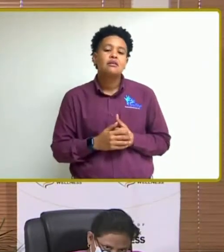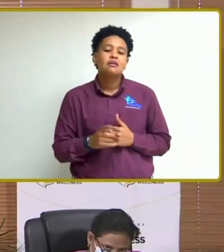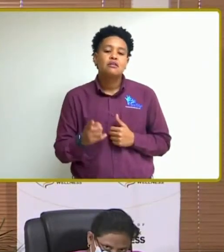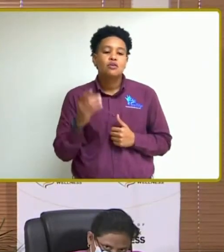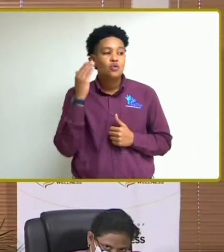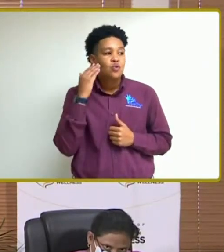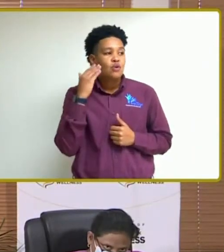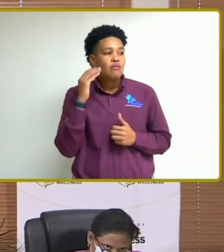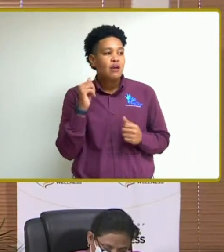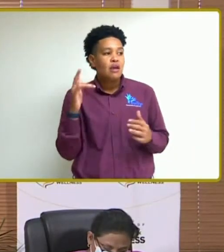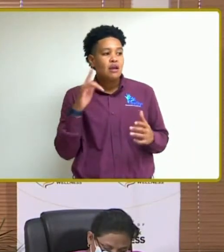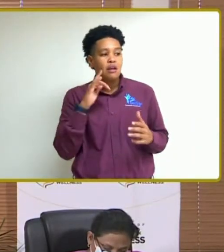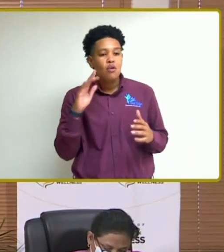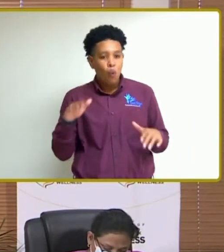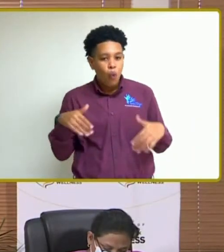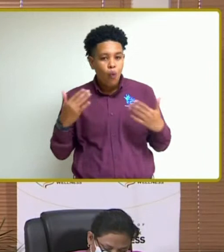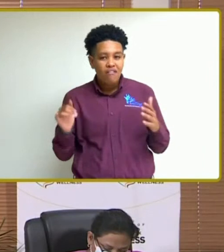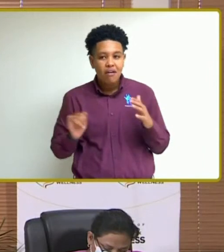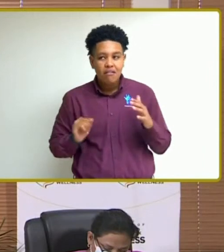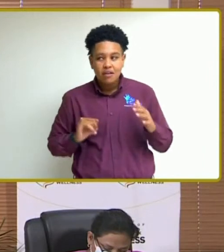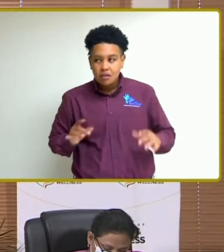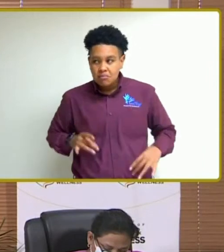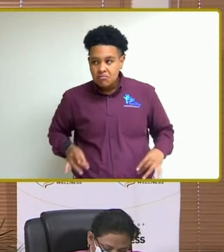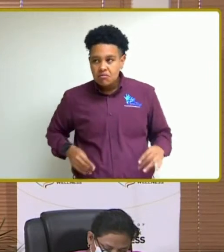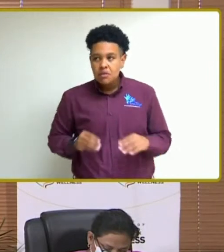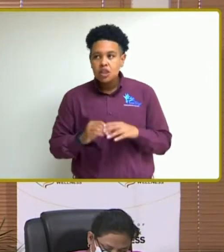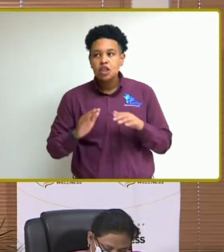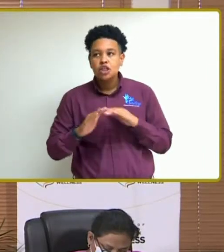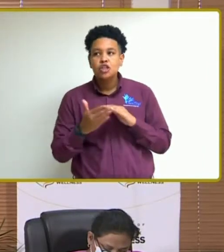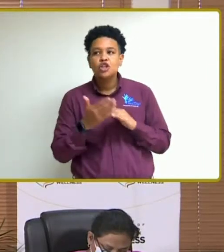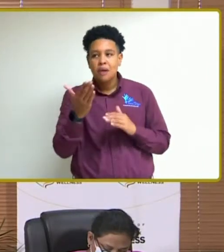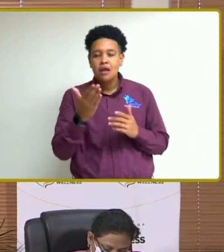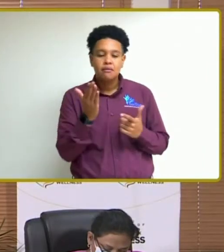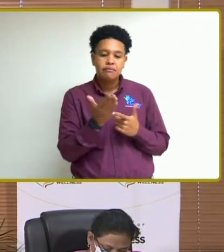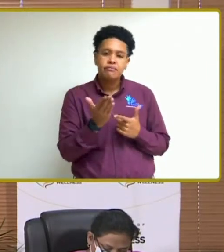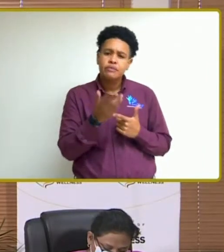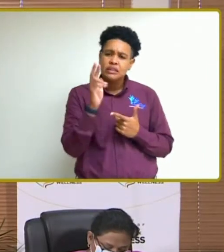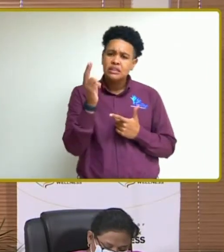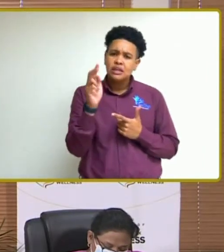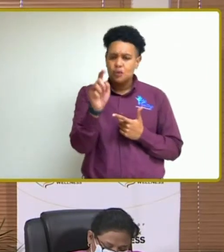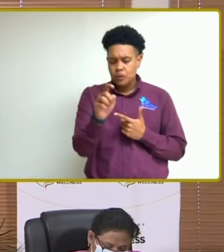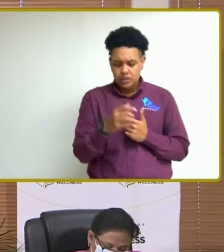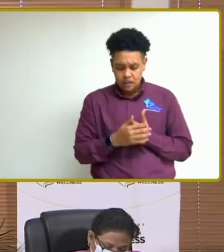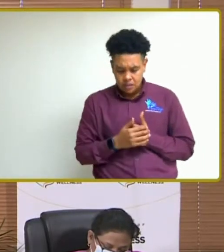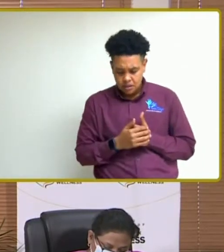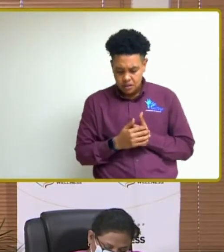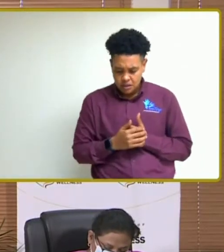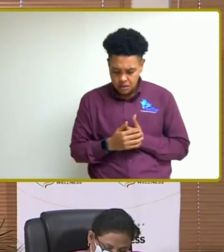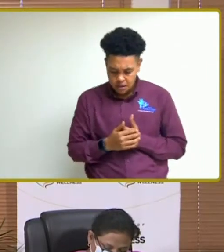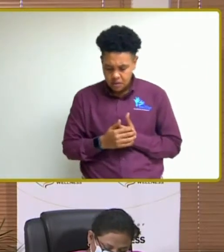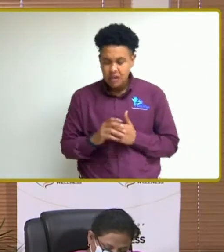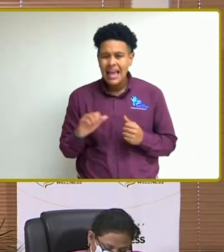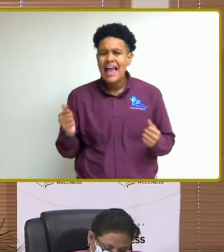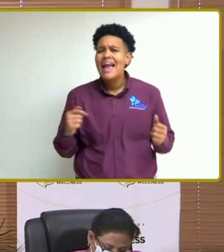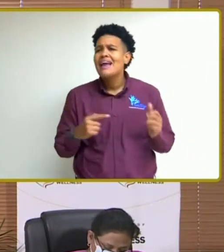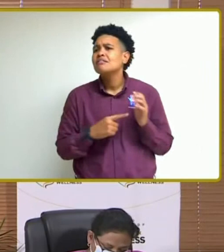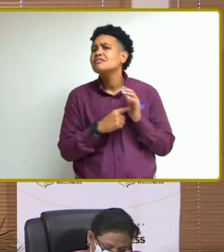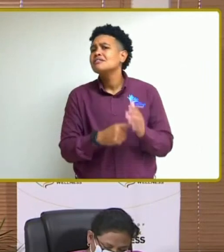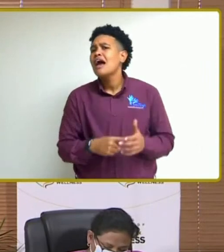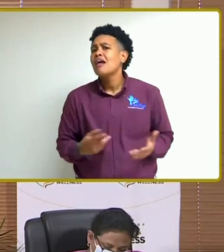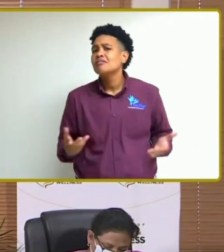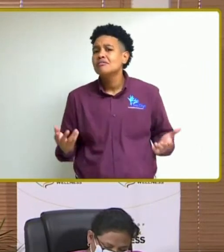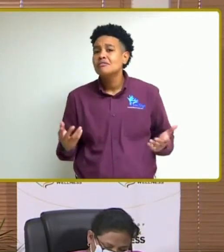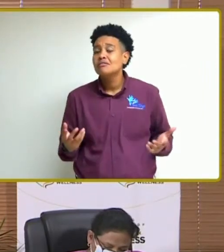know of any other reinfections in the country? Second question, any signs of